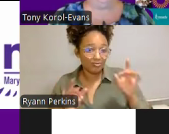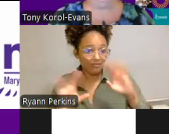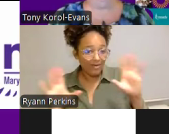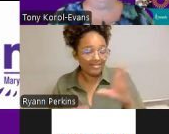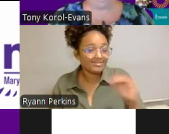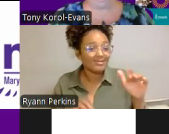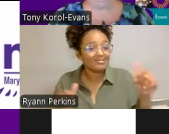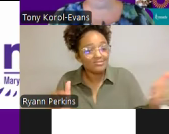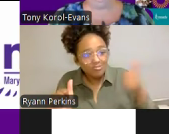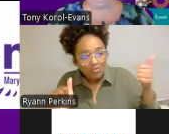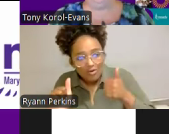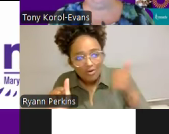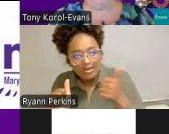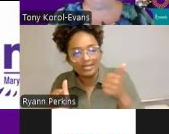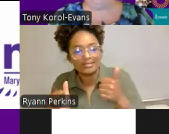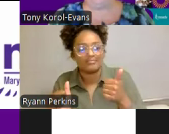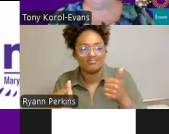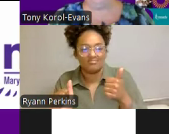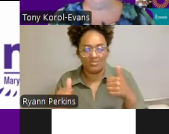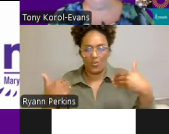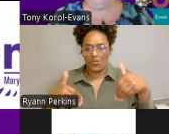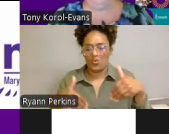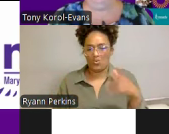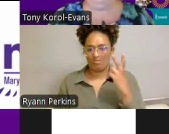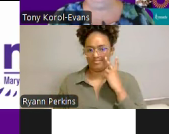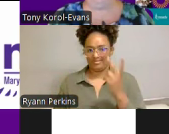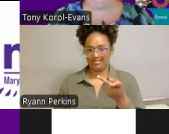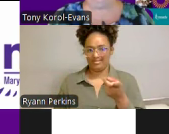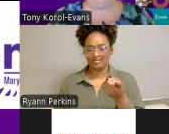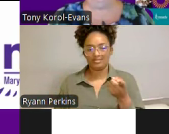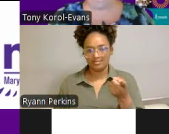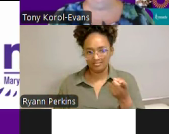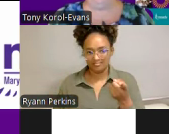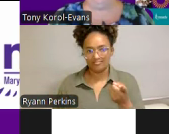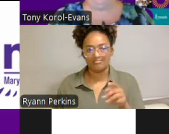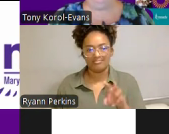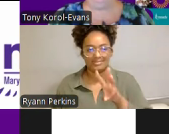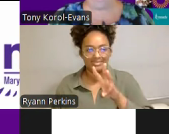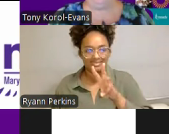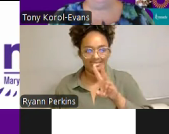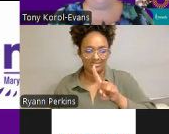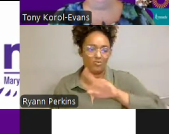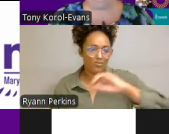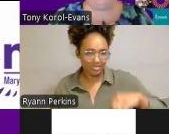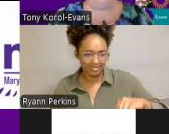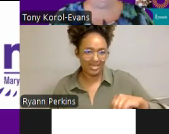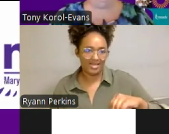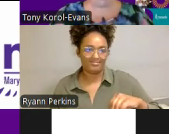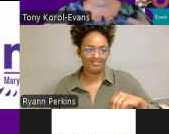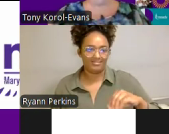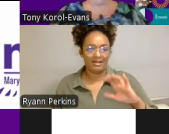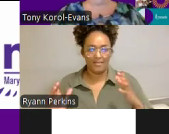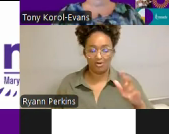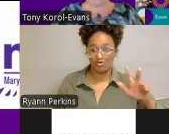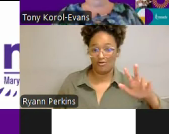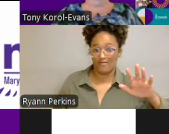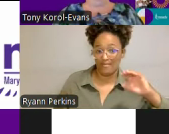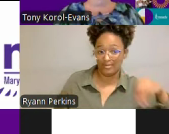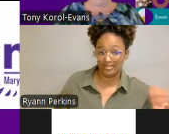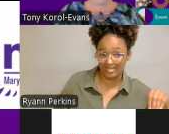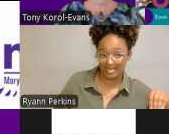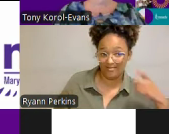61% as opposed to 35% for bisexual women. And then bisexual men,